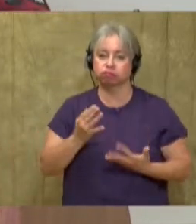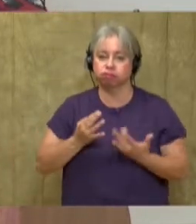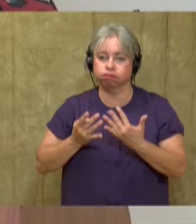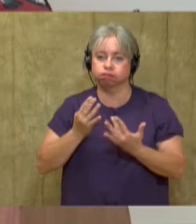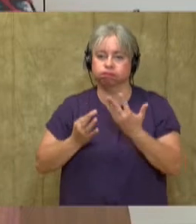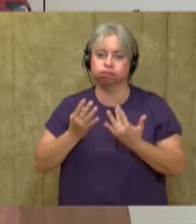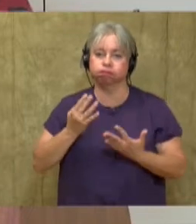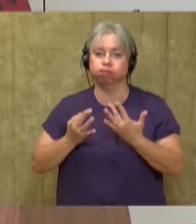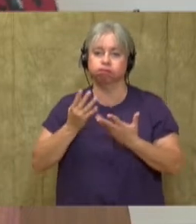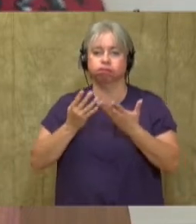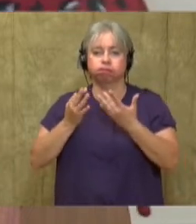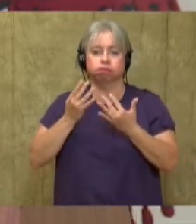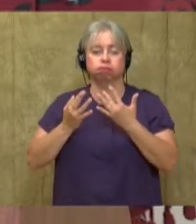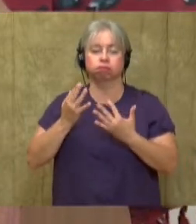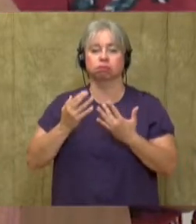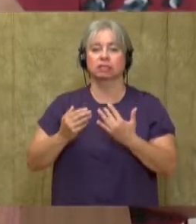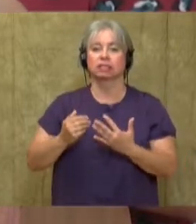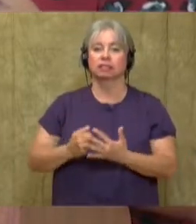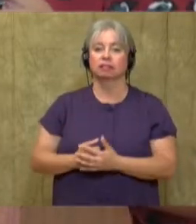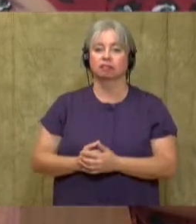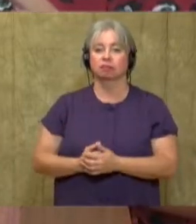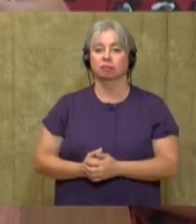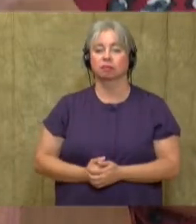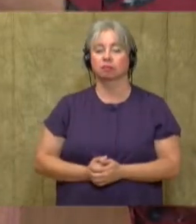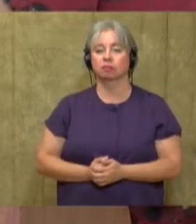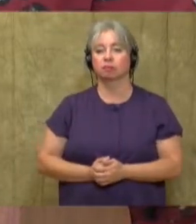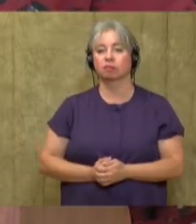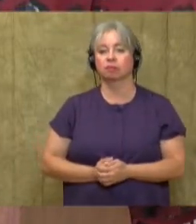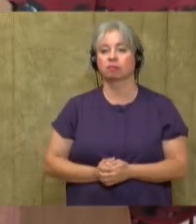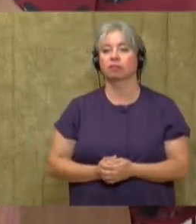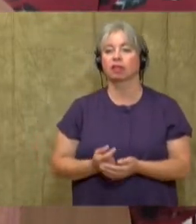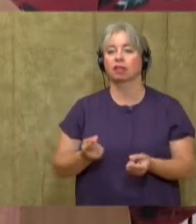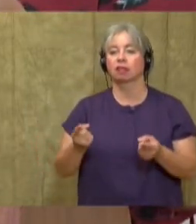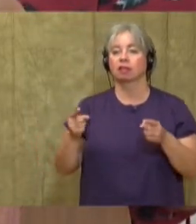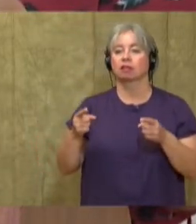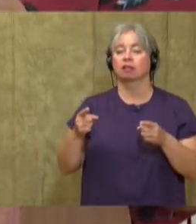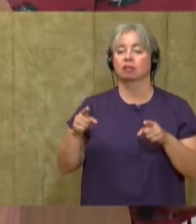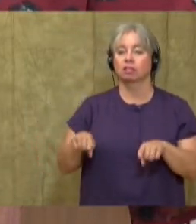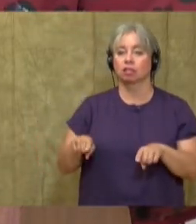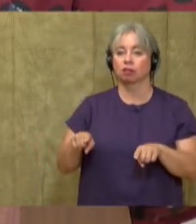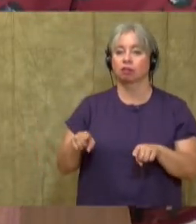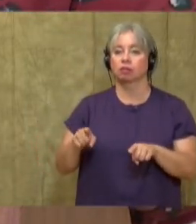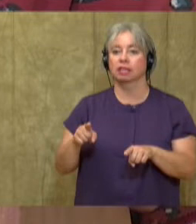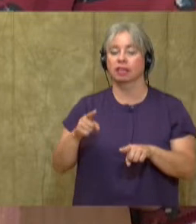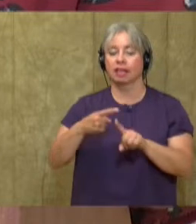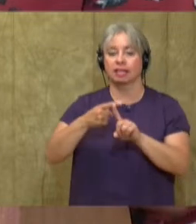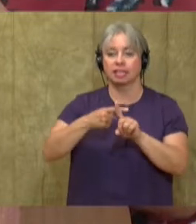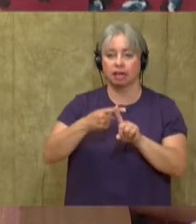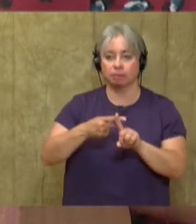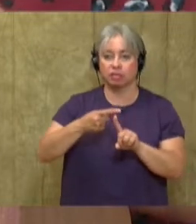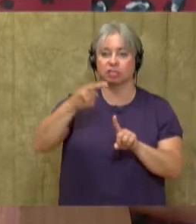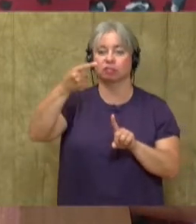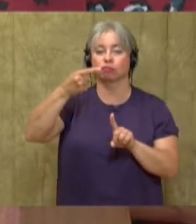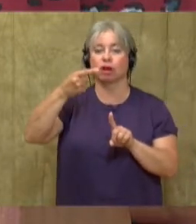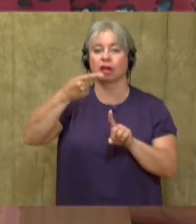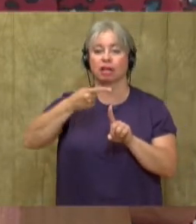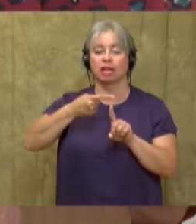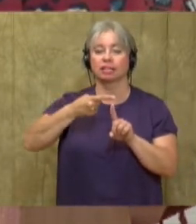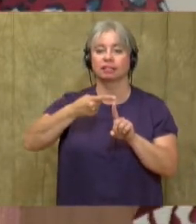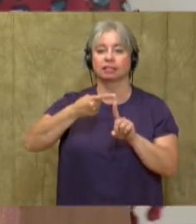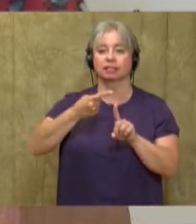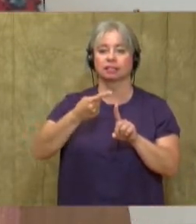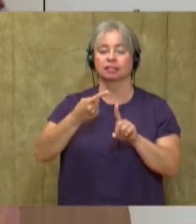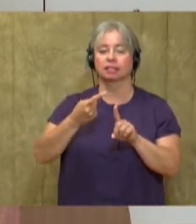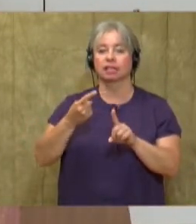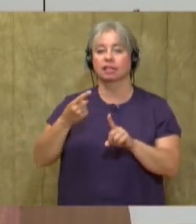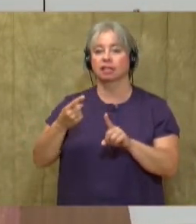and boil in that pot. So over time, we know the temperature will rise, and this will be a positive correlation. So let's